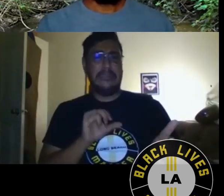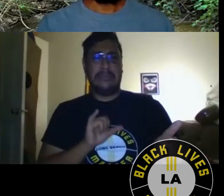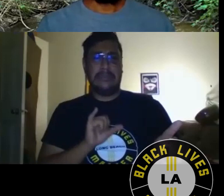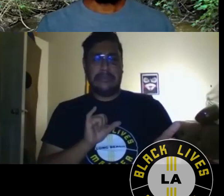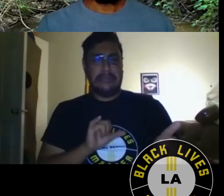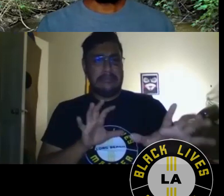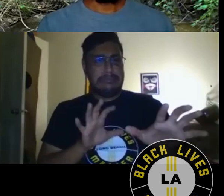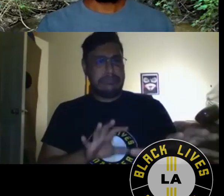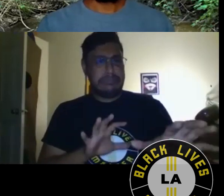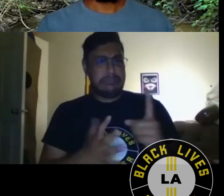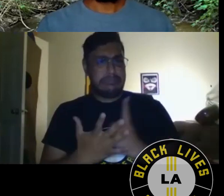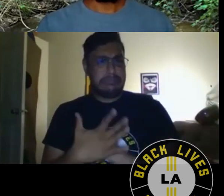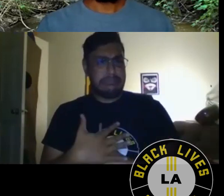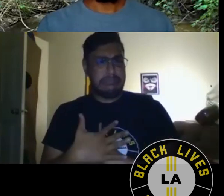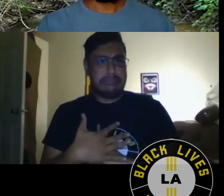think that